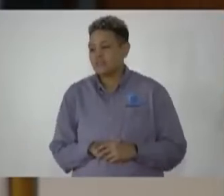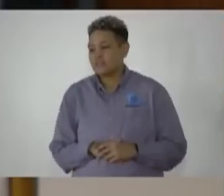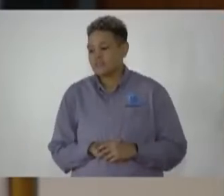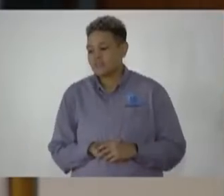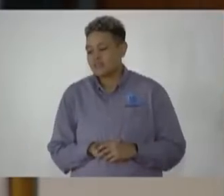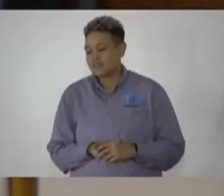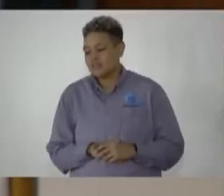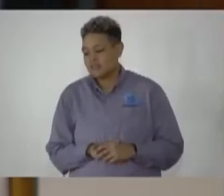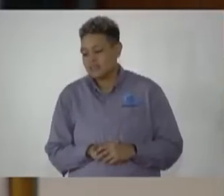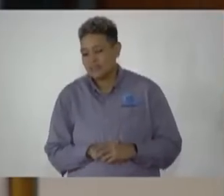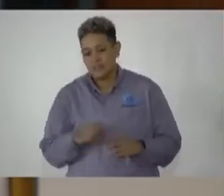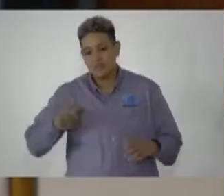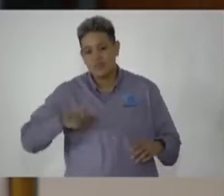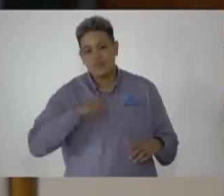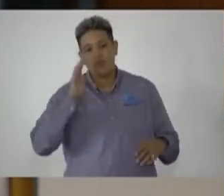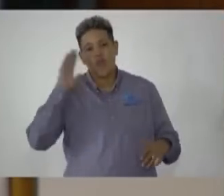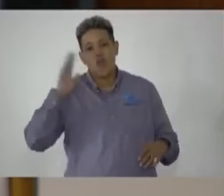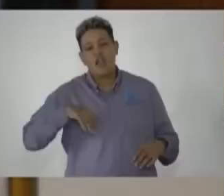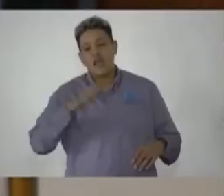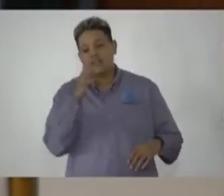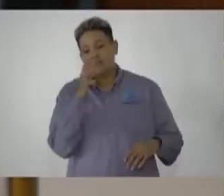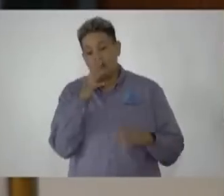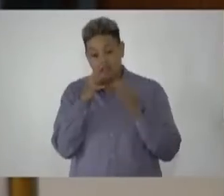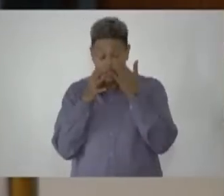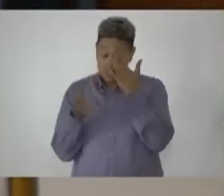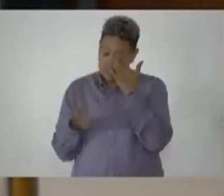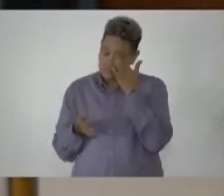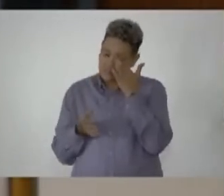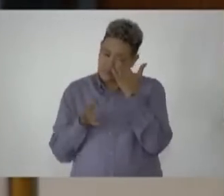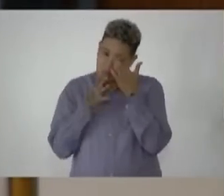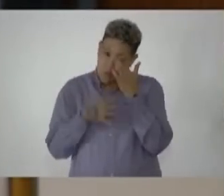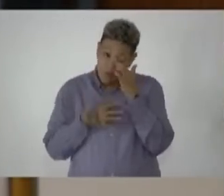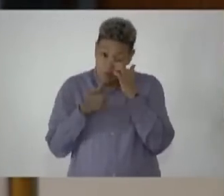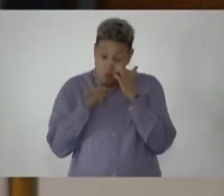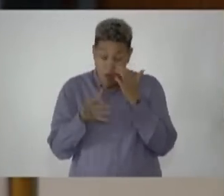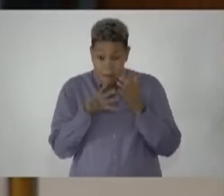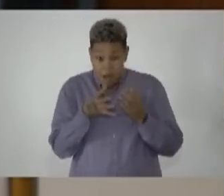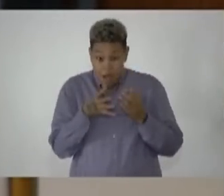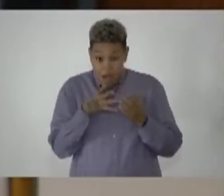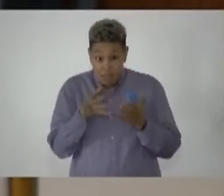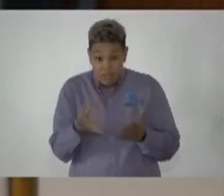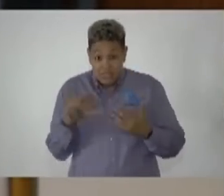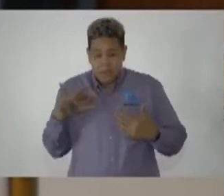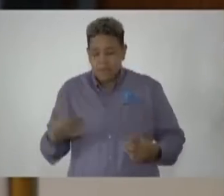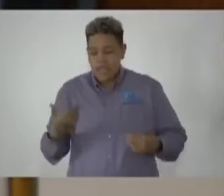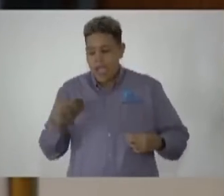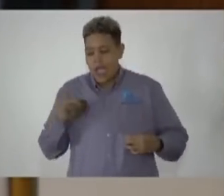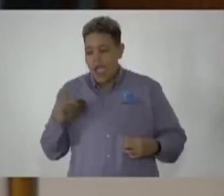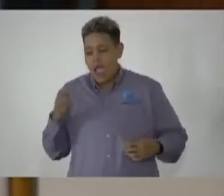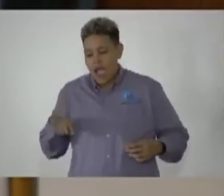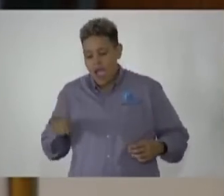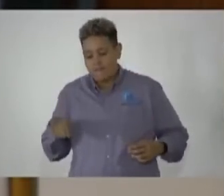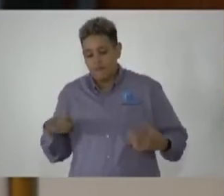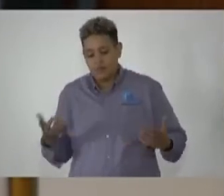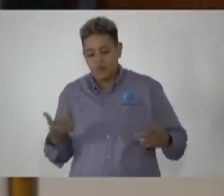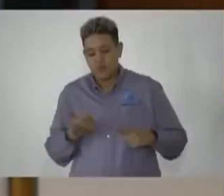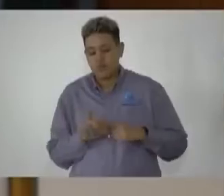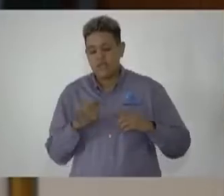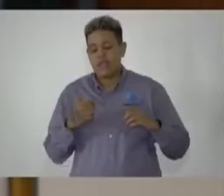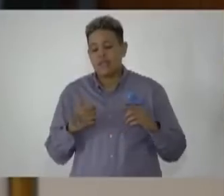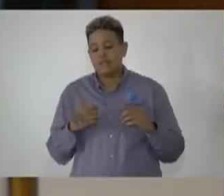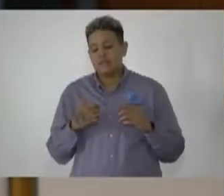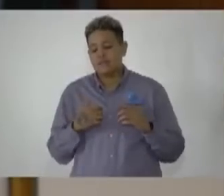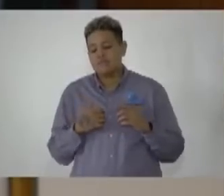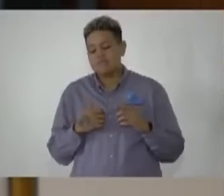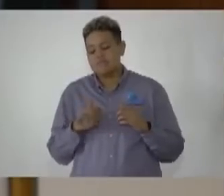So we all, you know, as mothers, women who are mothers, have to battle